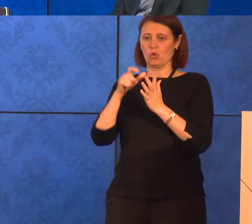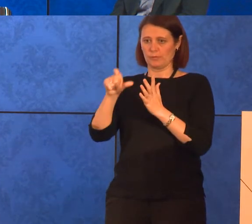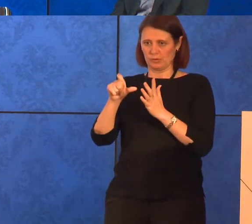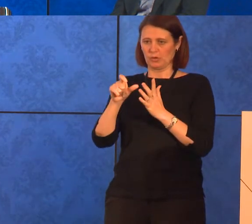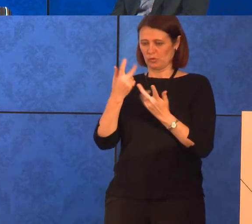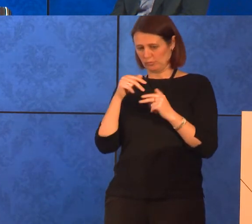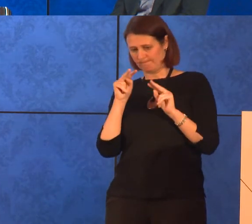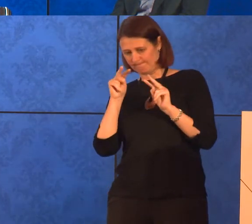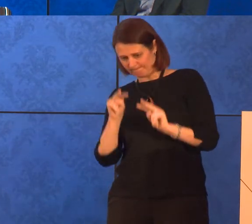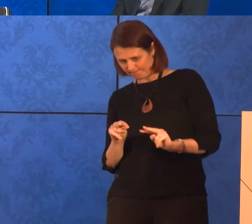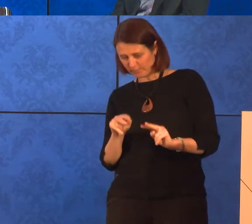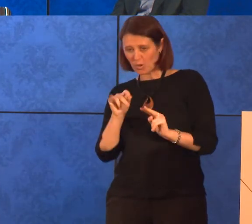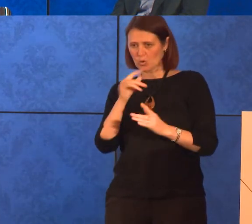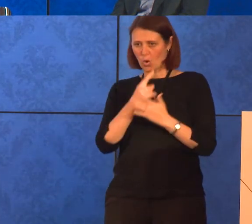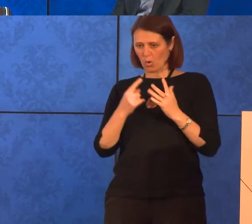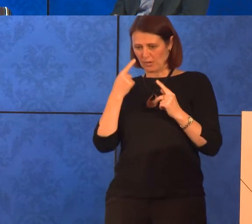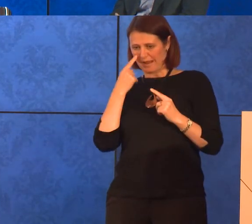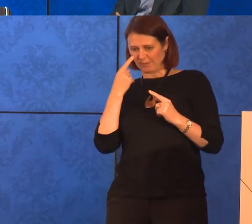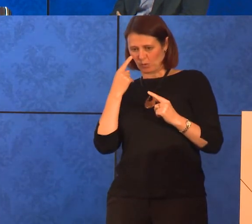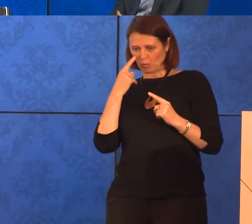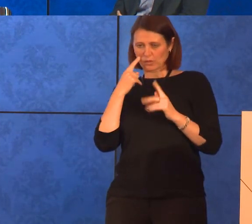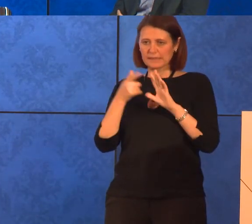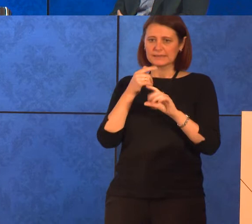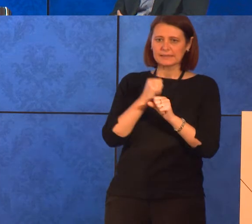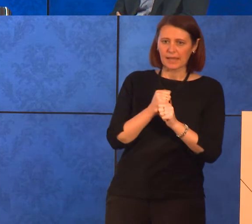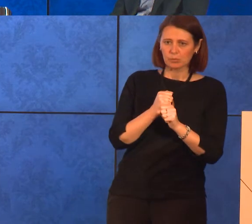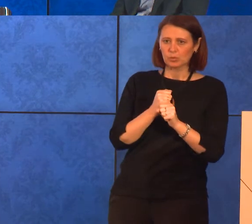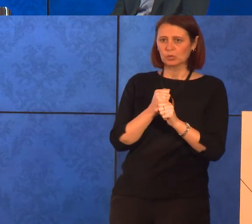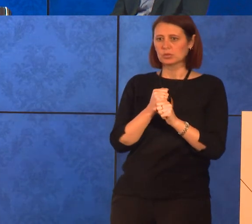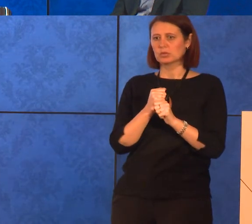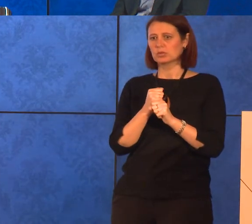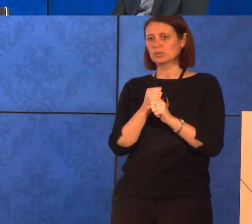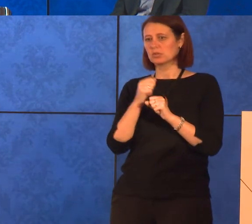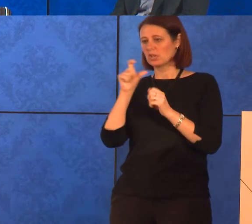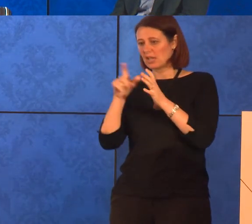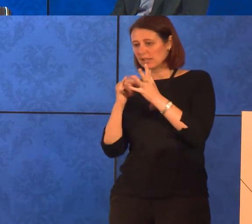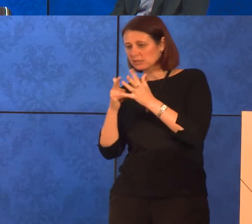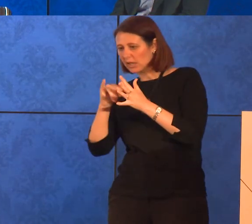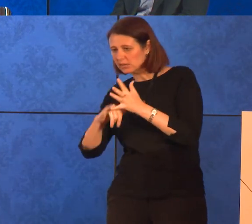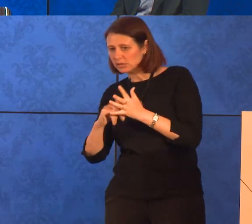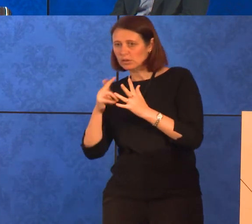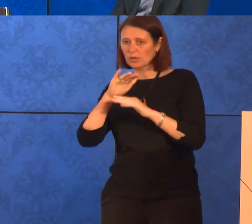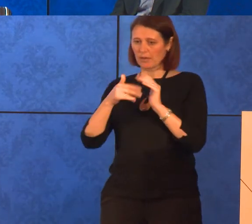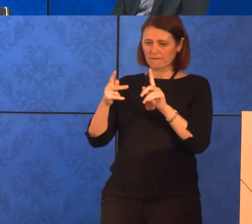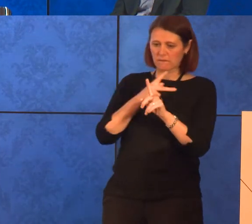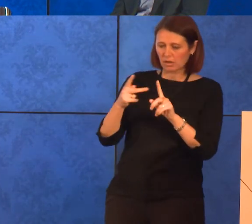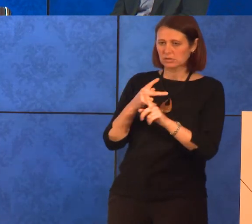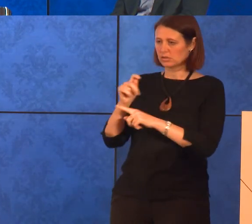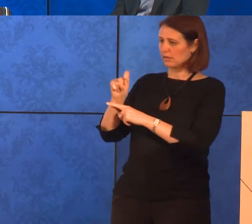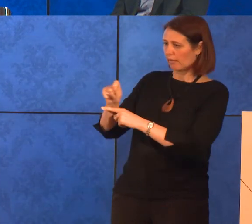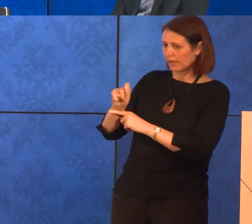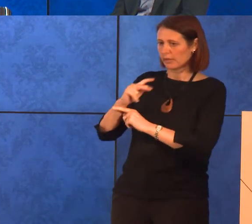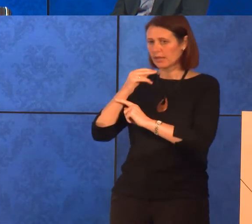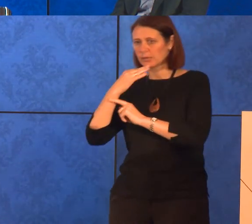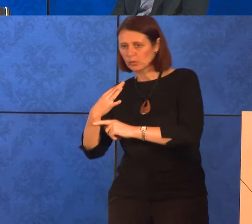to be looking at not just at examples and cases of violence, abuse, neglect and